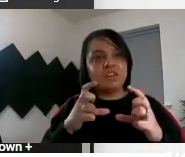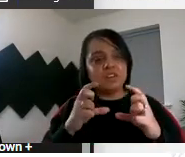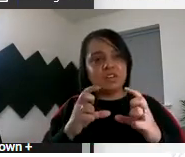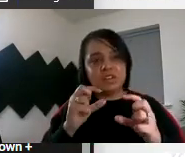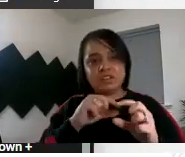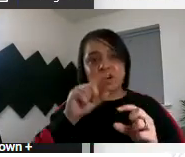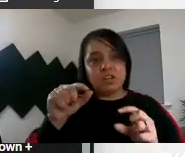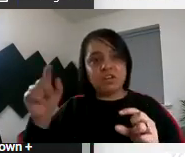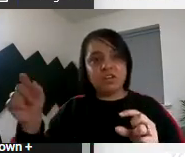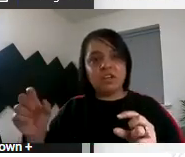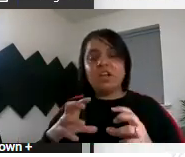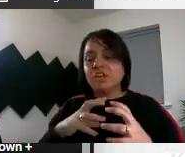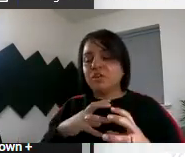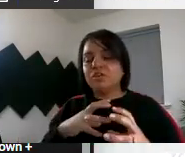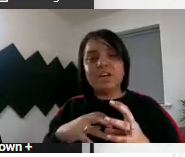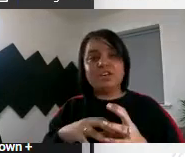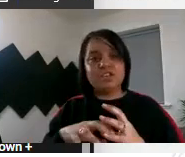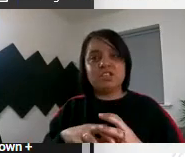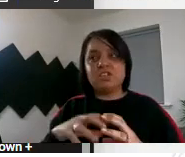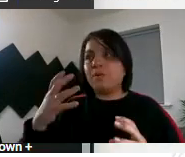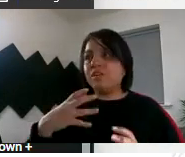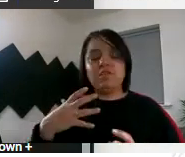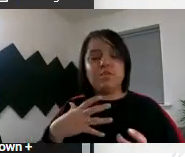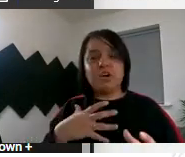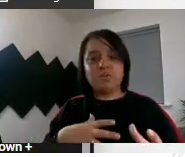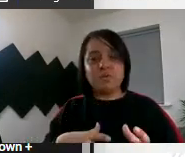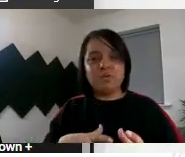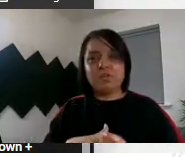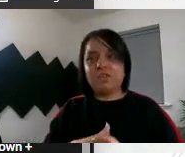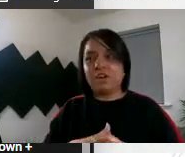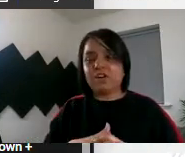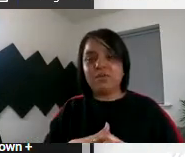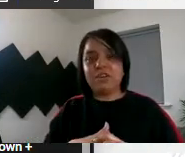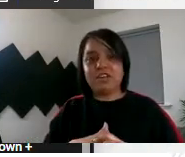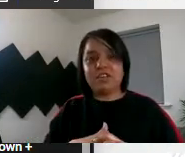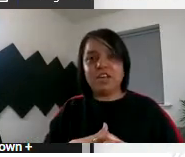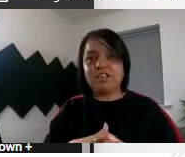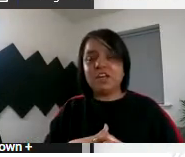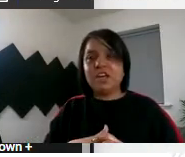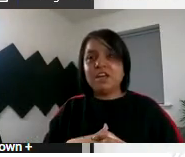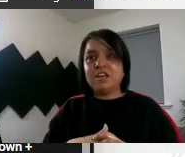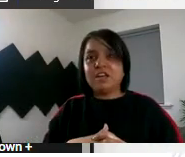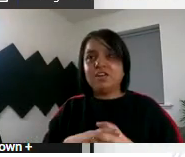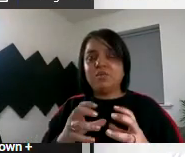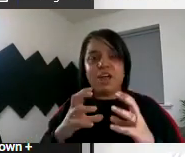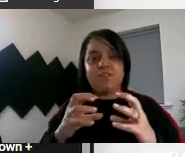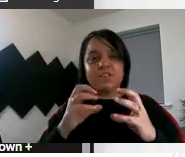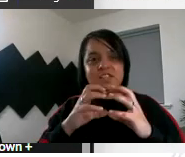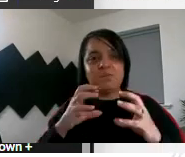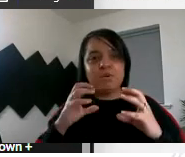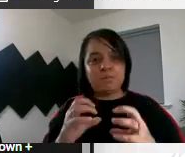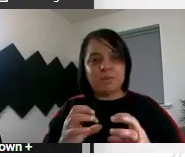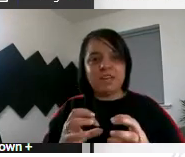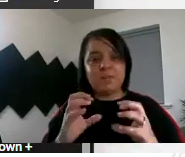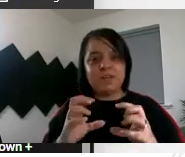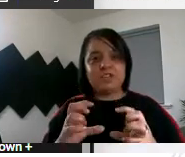Makaton sign. So your Makaton sign, so if you're working with people that have got communication needs, you would have